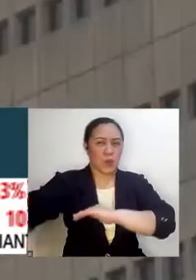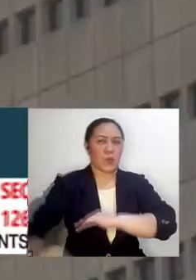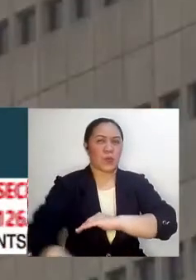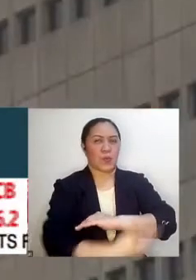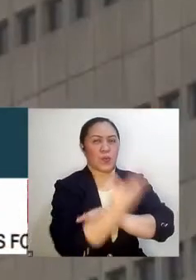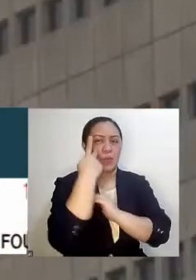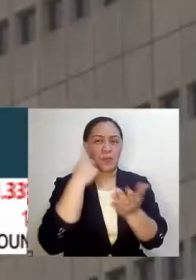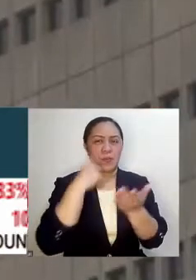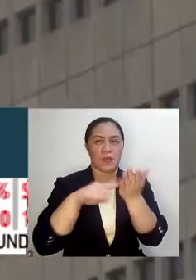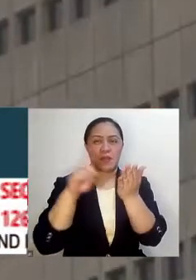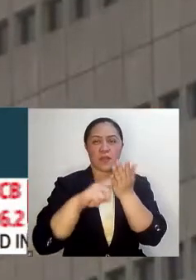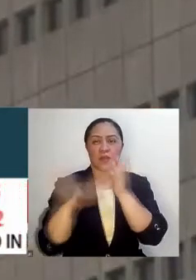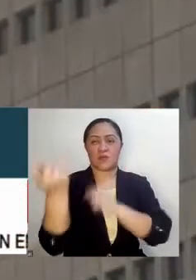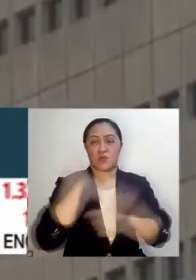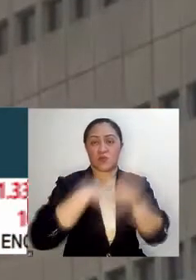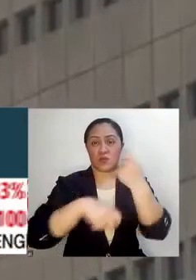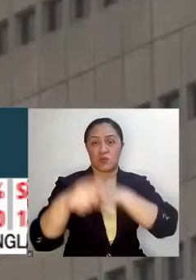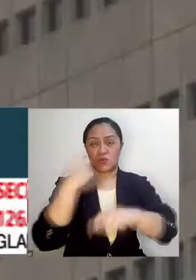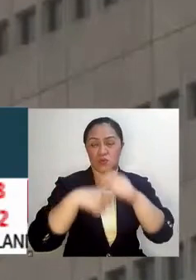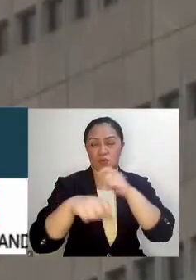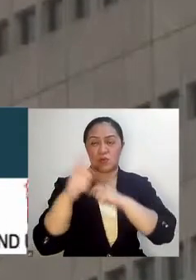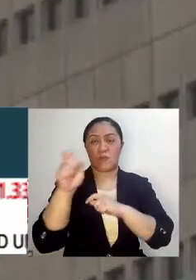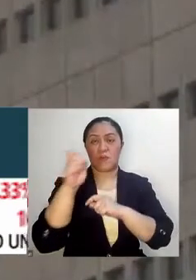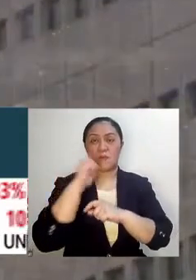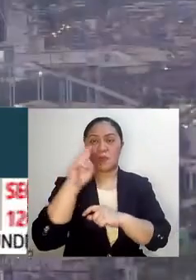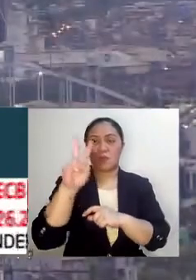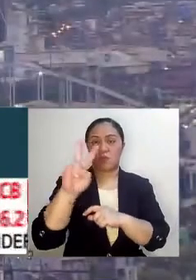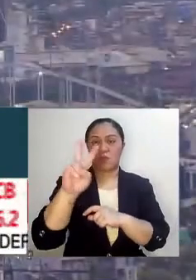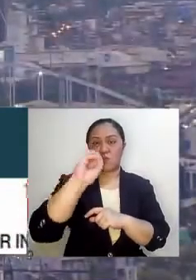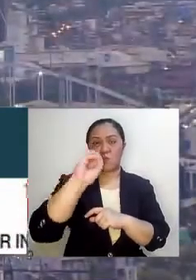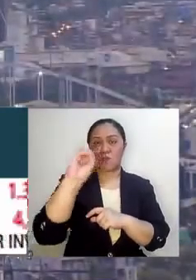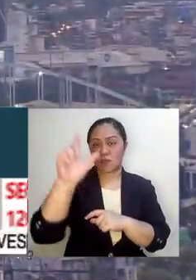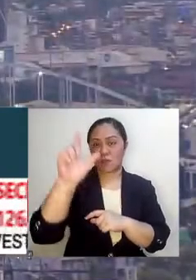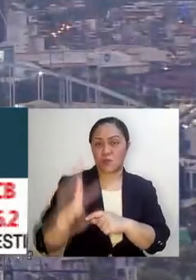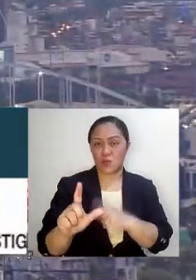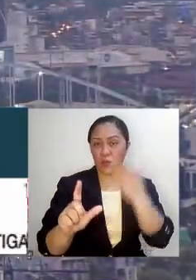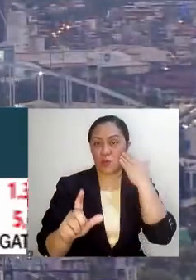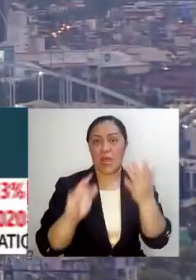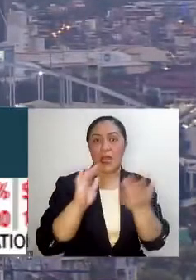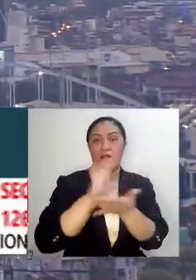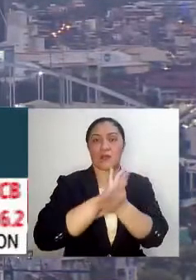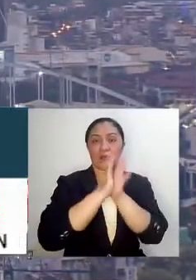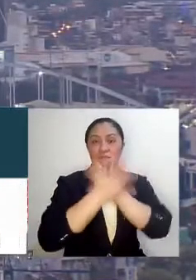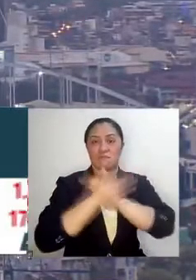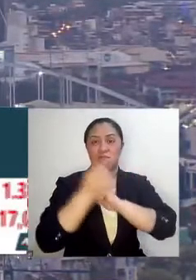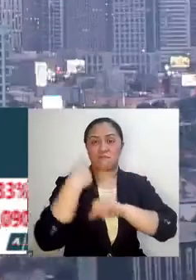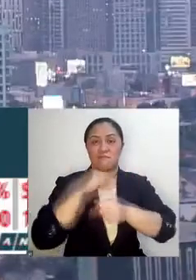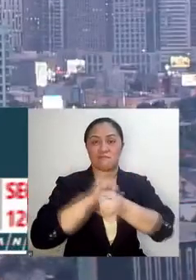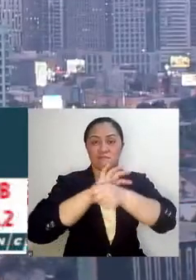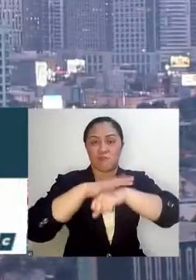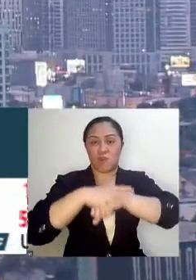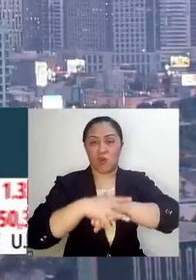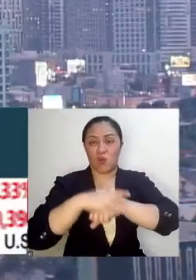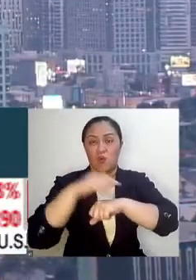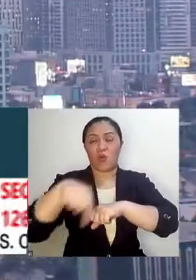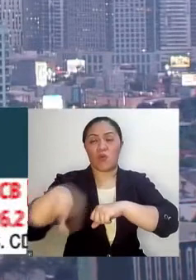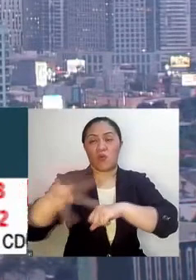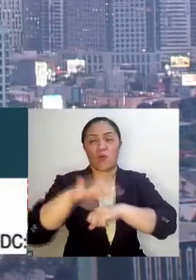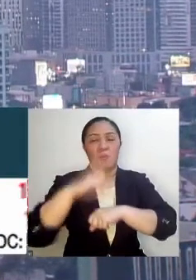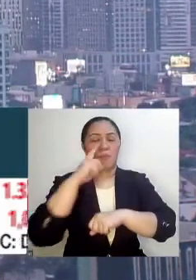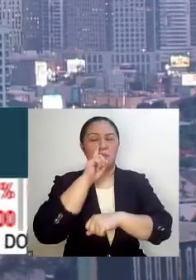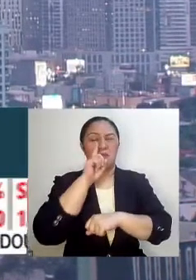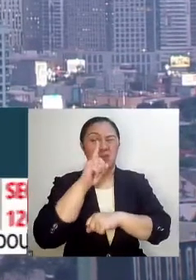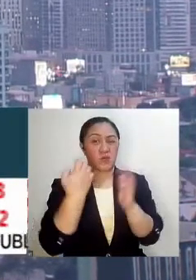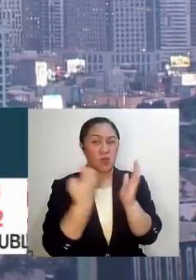unchanged at a record low of 2% to support the country's pandemic-hit economy. But if economic indicators don't show an